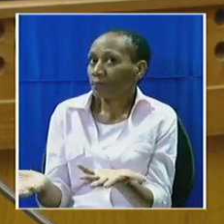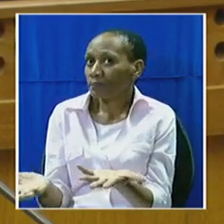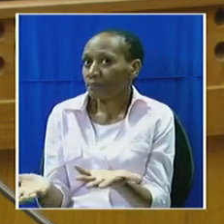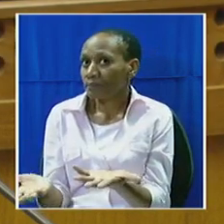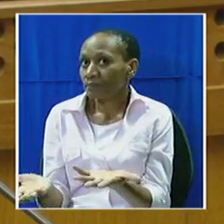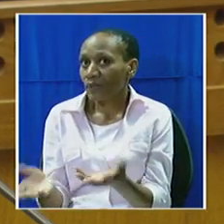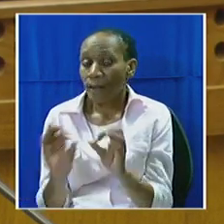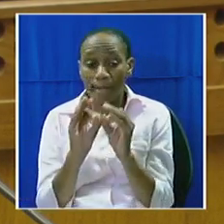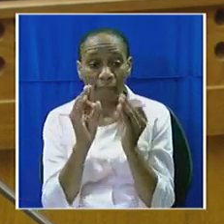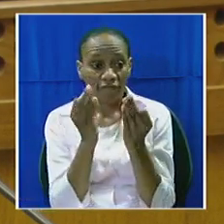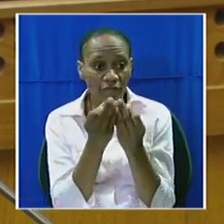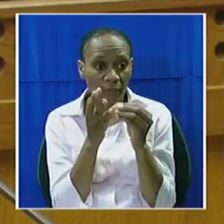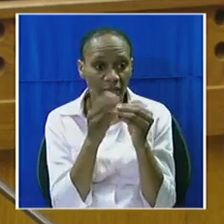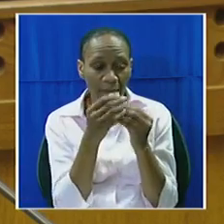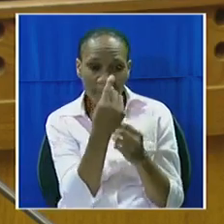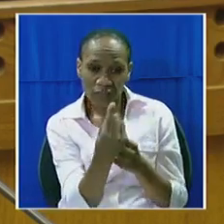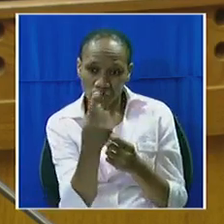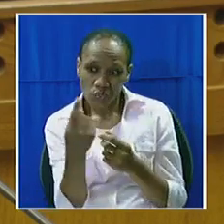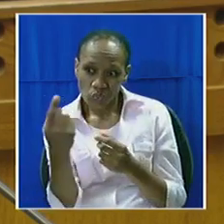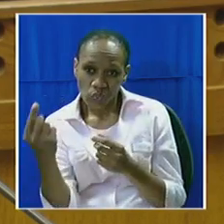Some family members